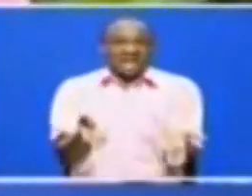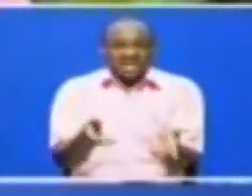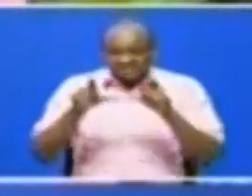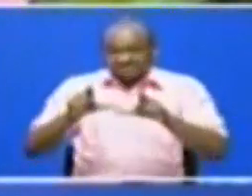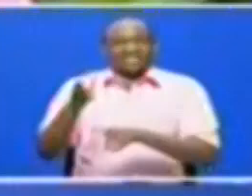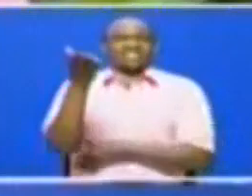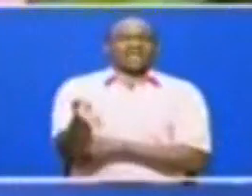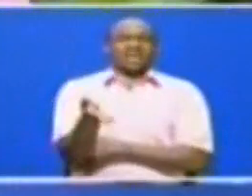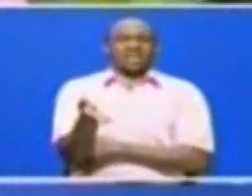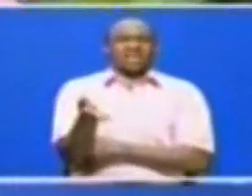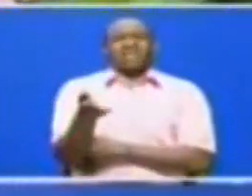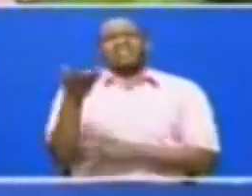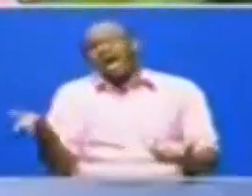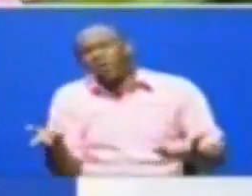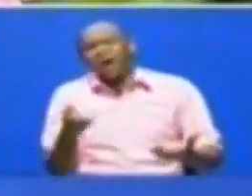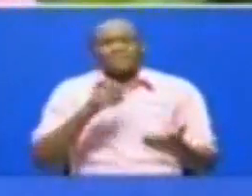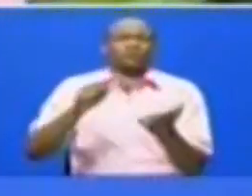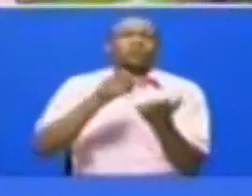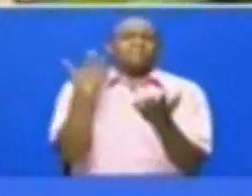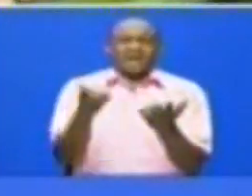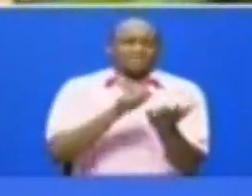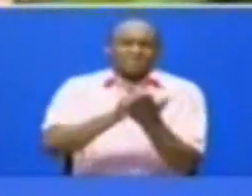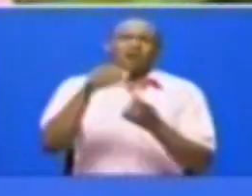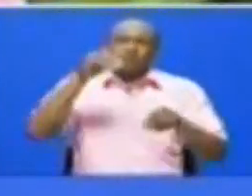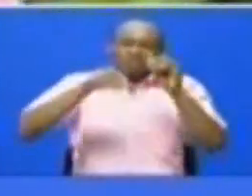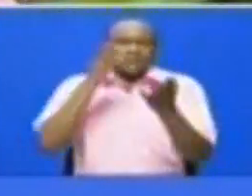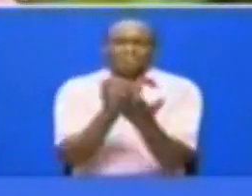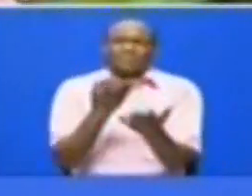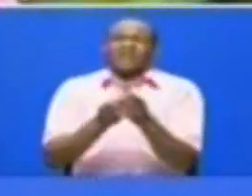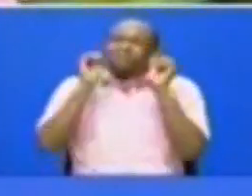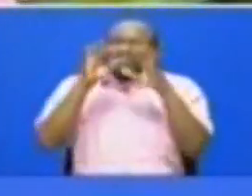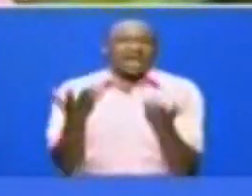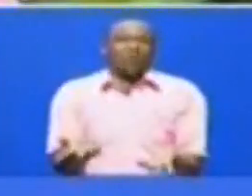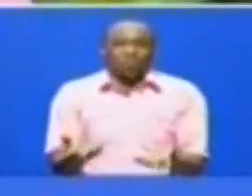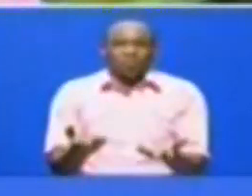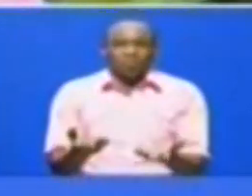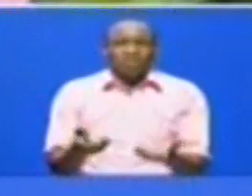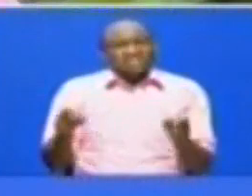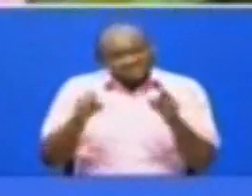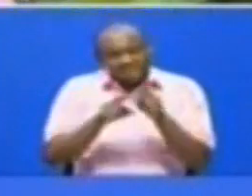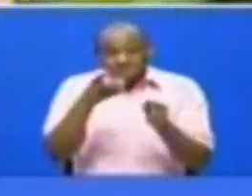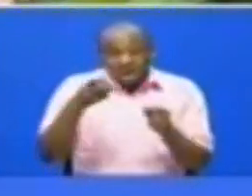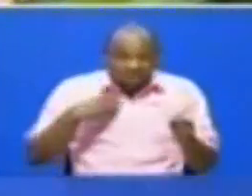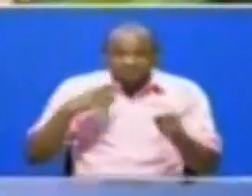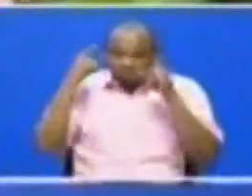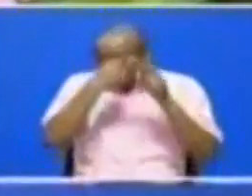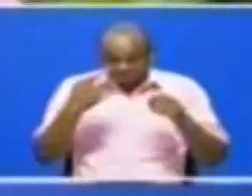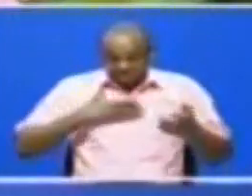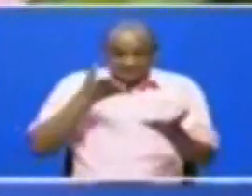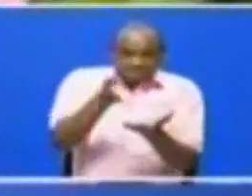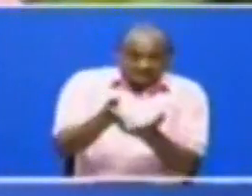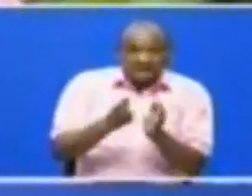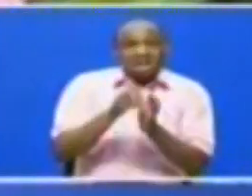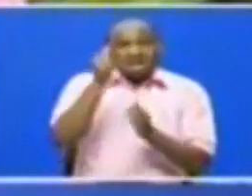here, what is so magical about this ballot paper? I'm sure many of you voted. You must have seen. It's just the images of Ekuru Aukot and others on an